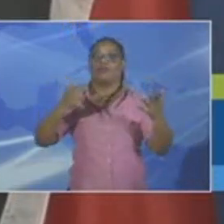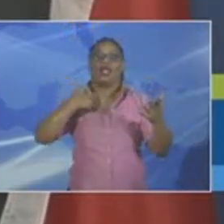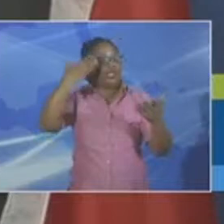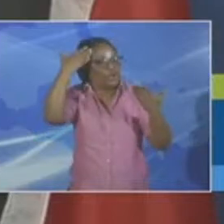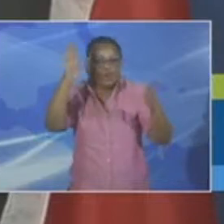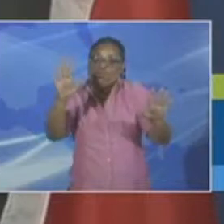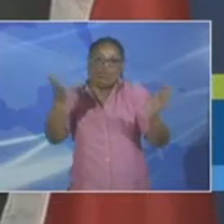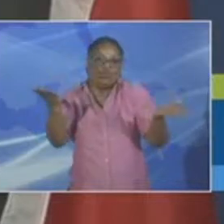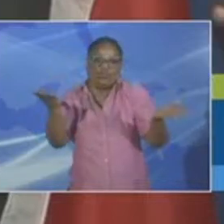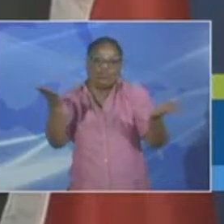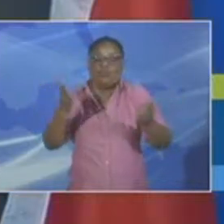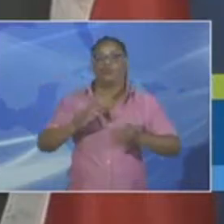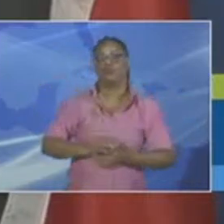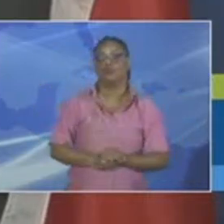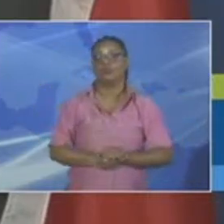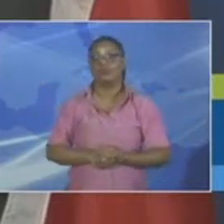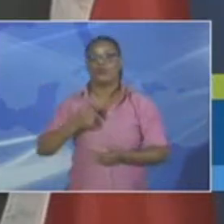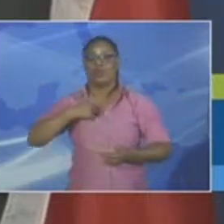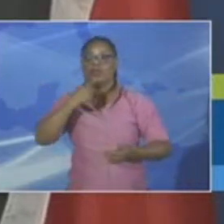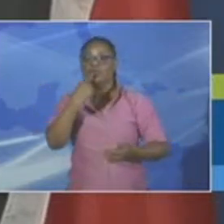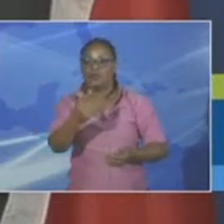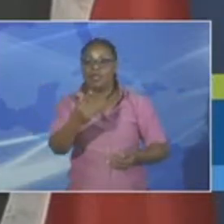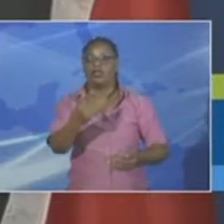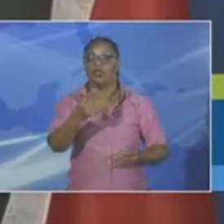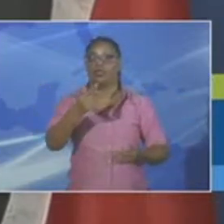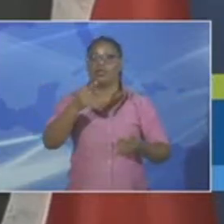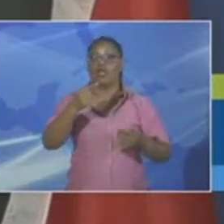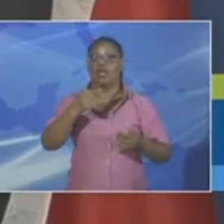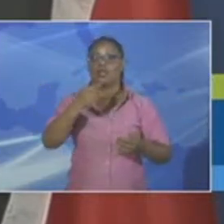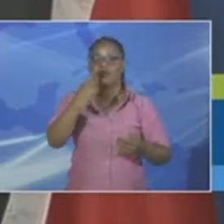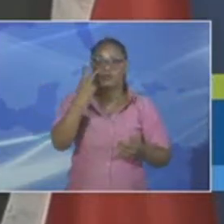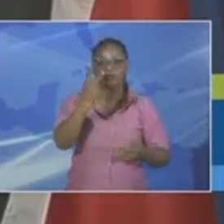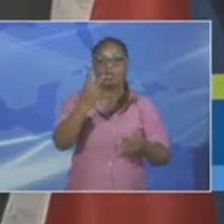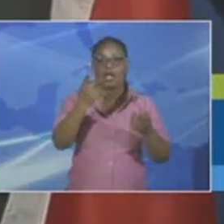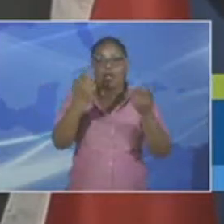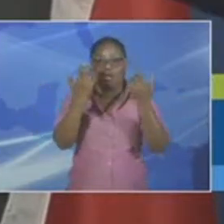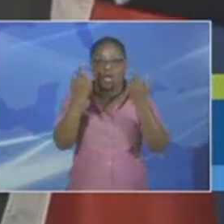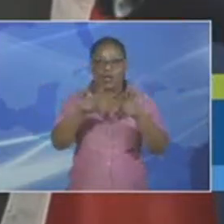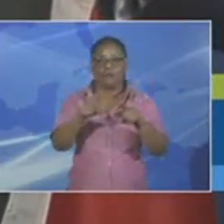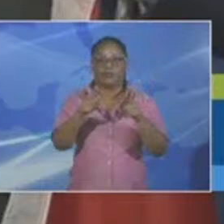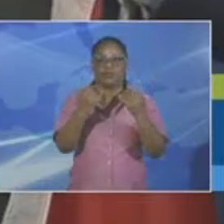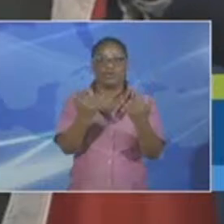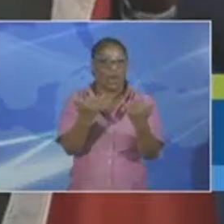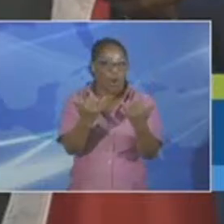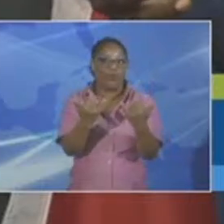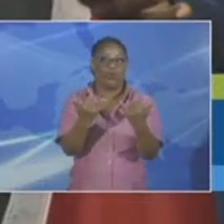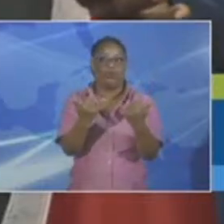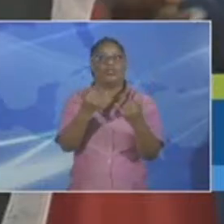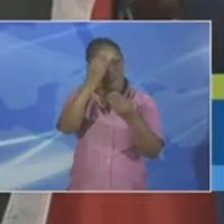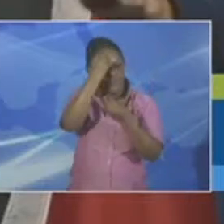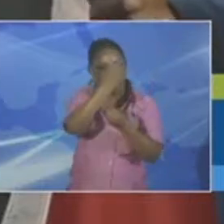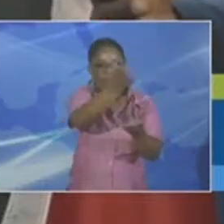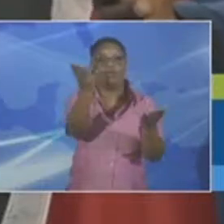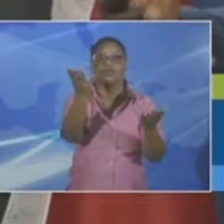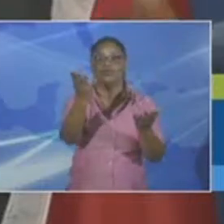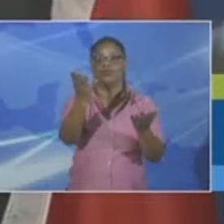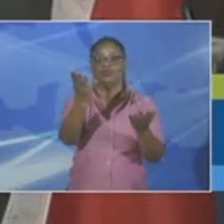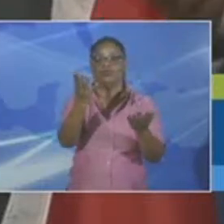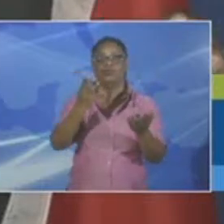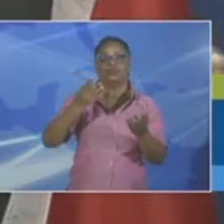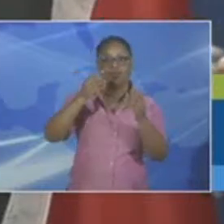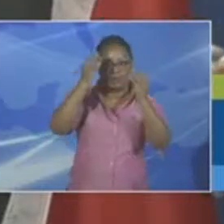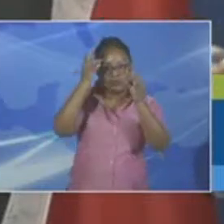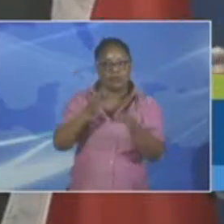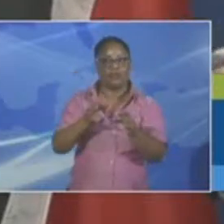forward, and none of us know what could happen in the future, the distant or the